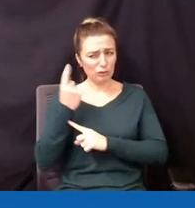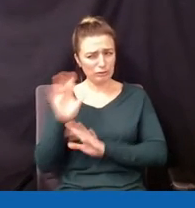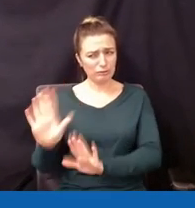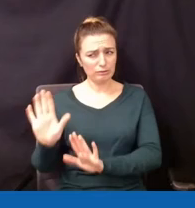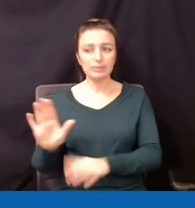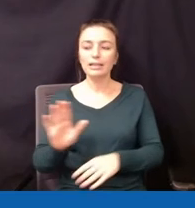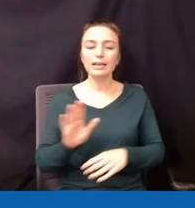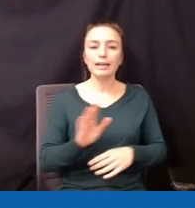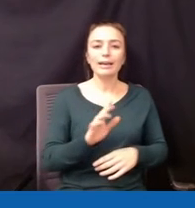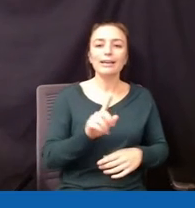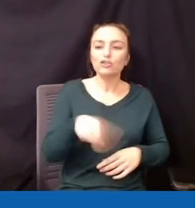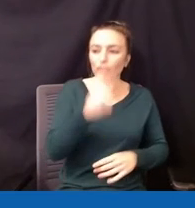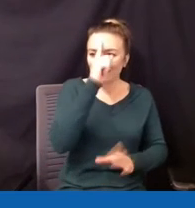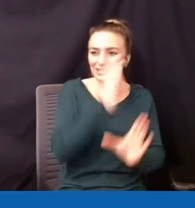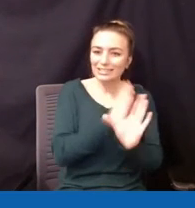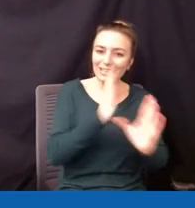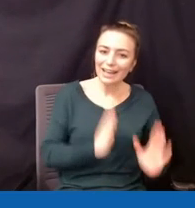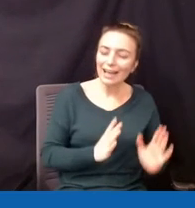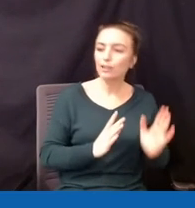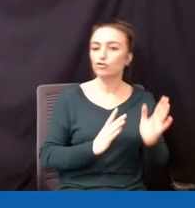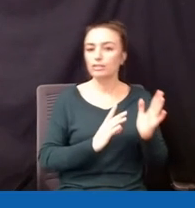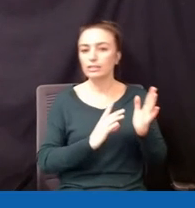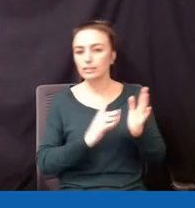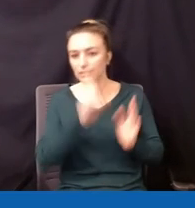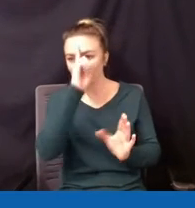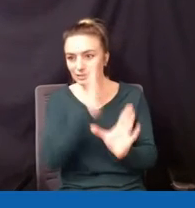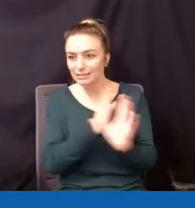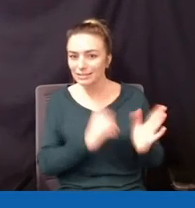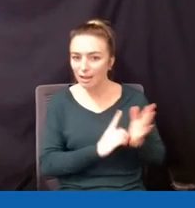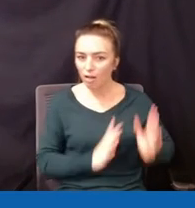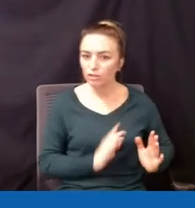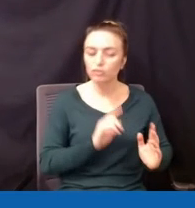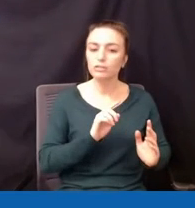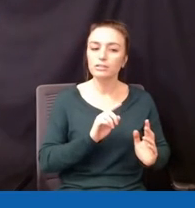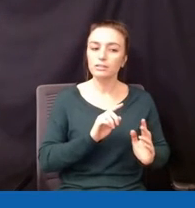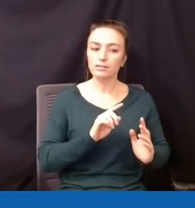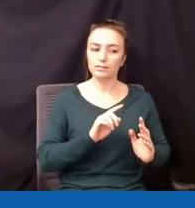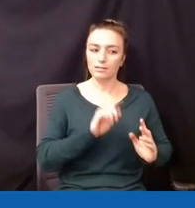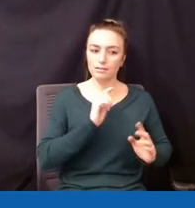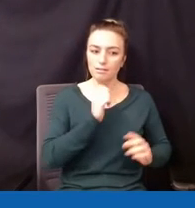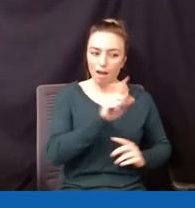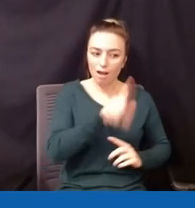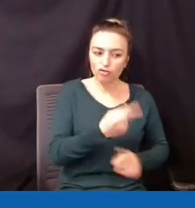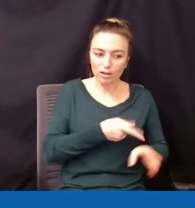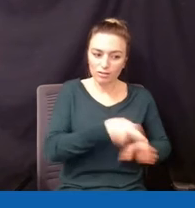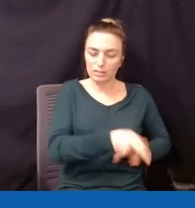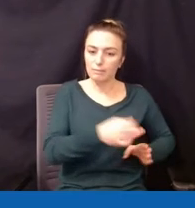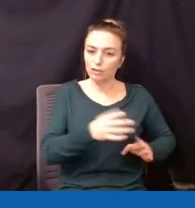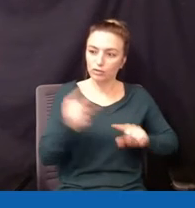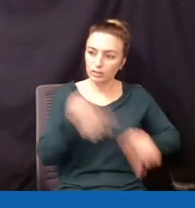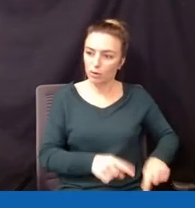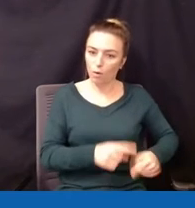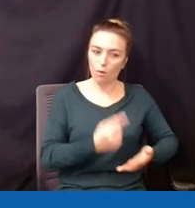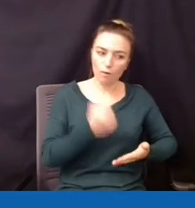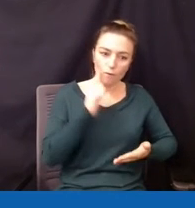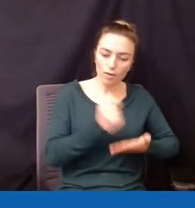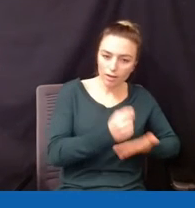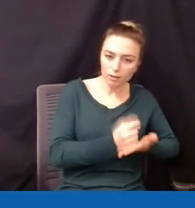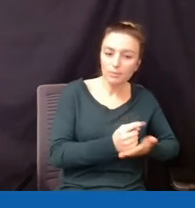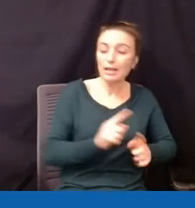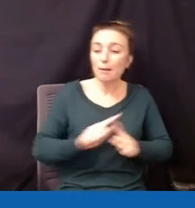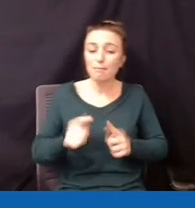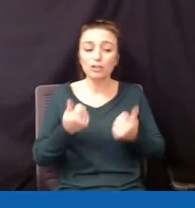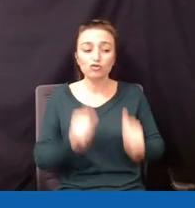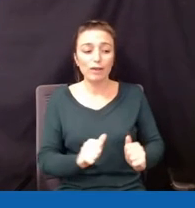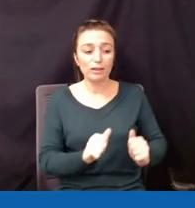psychiatrists, psychologists, for example, but expanding the group of those who could offer care when it comes